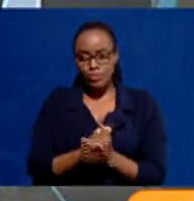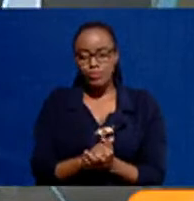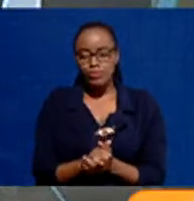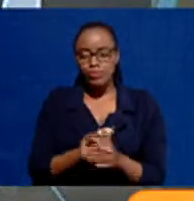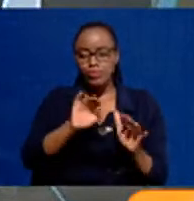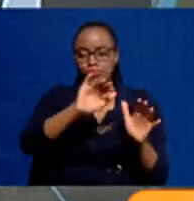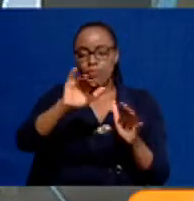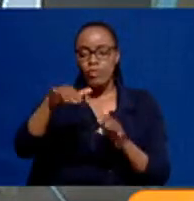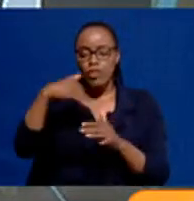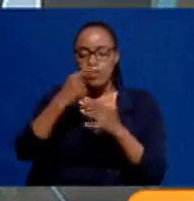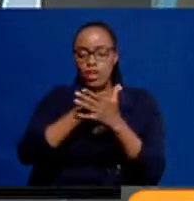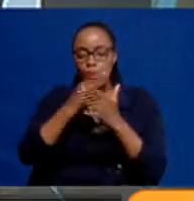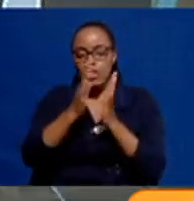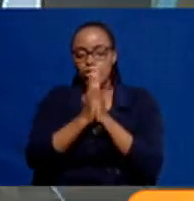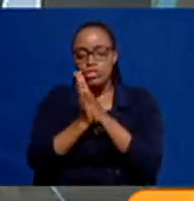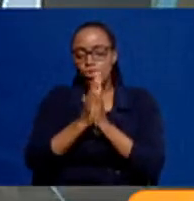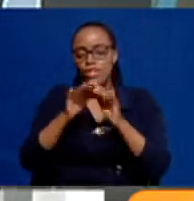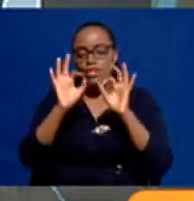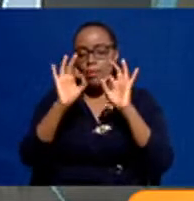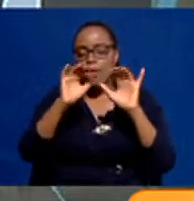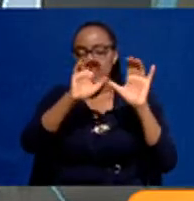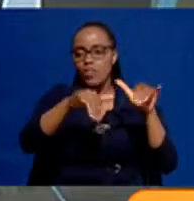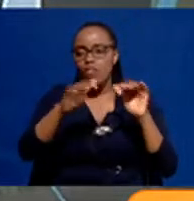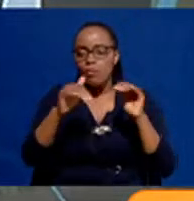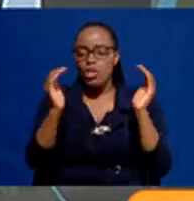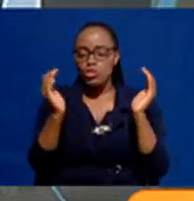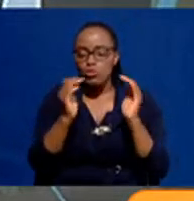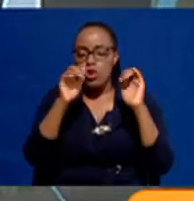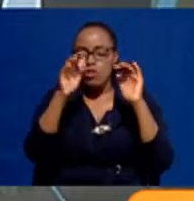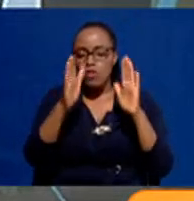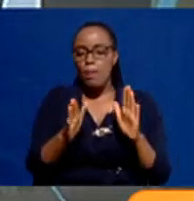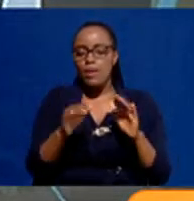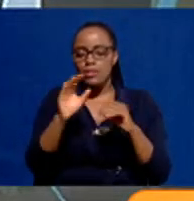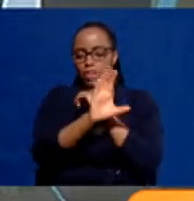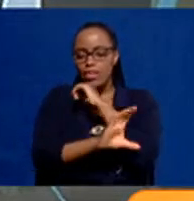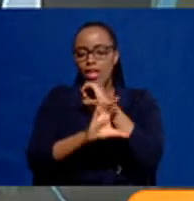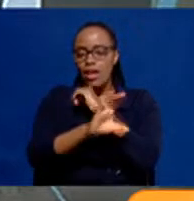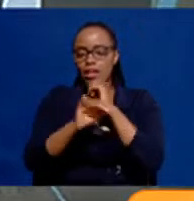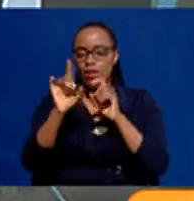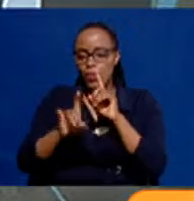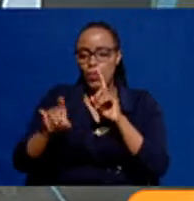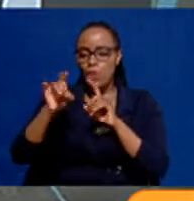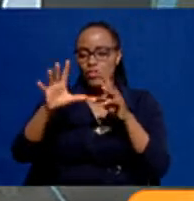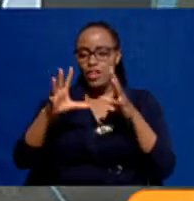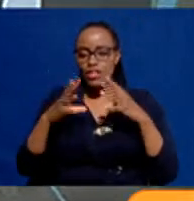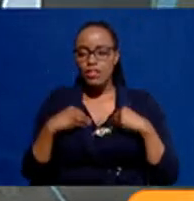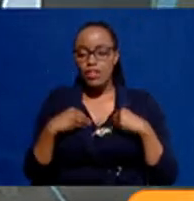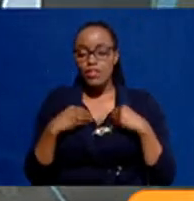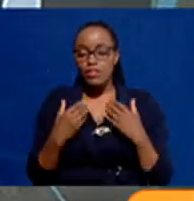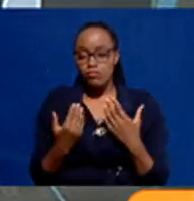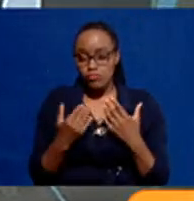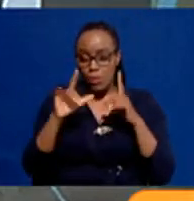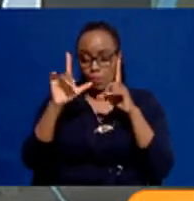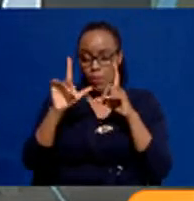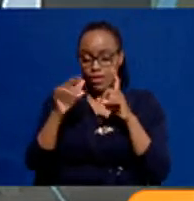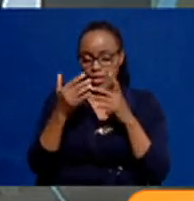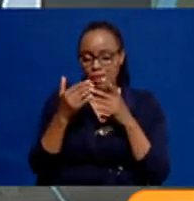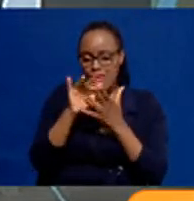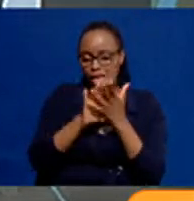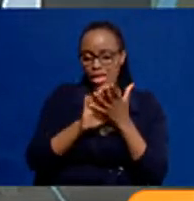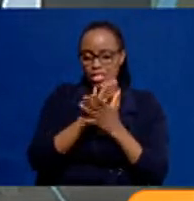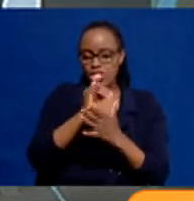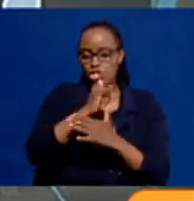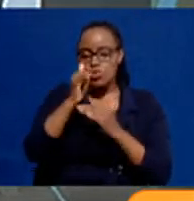All right, on to our weekly feature, Smart Farm. And smallholder farmers in the country are increasingly embracing picture-based insurance